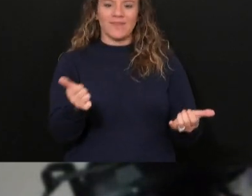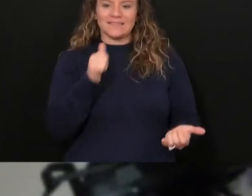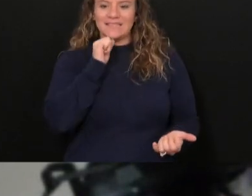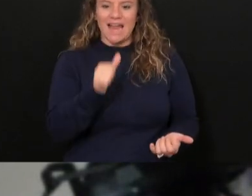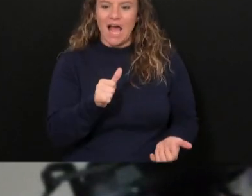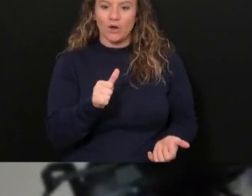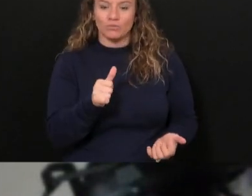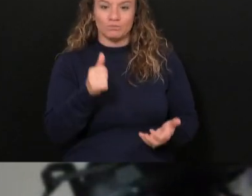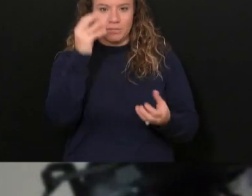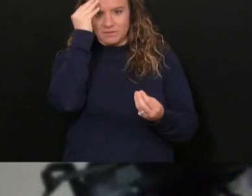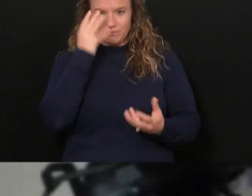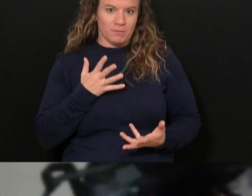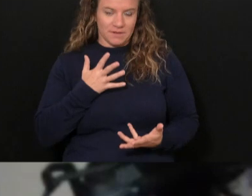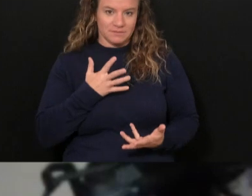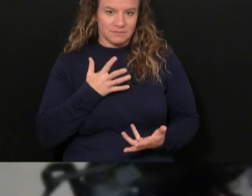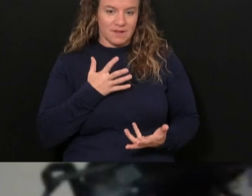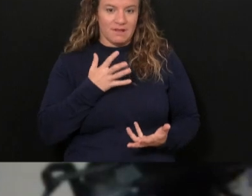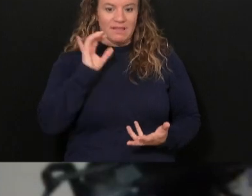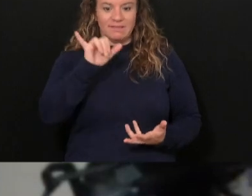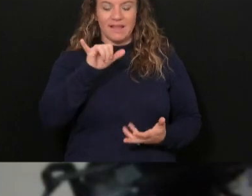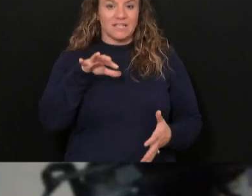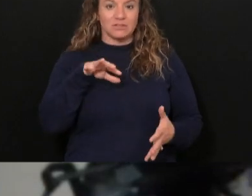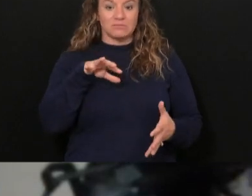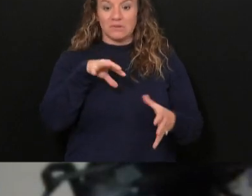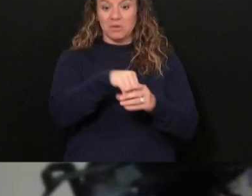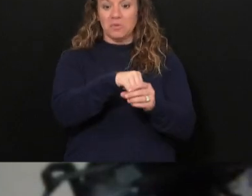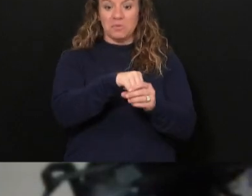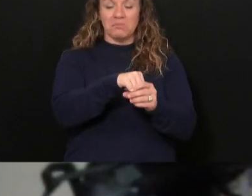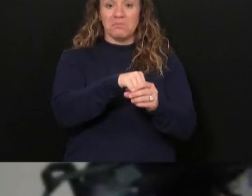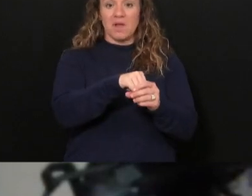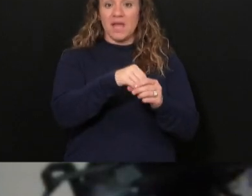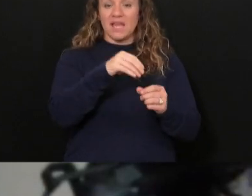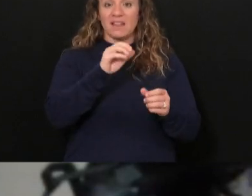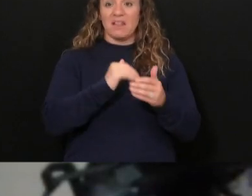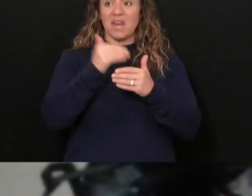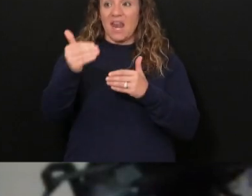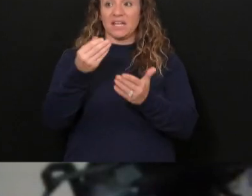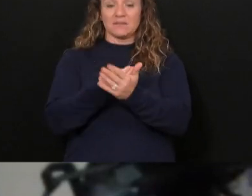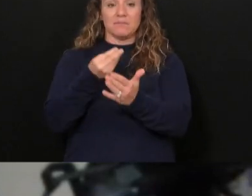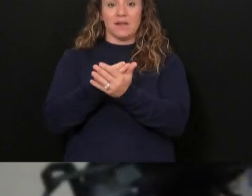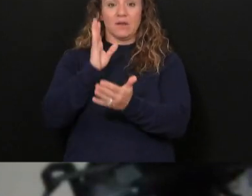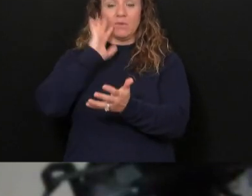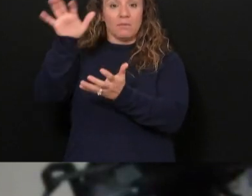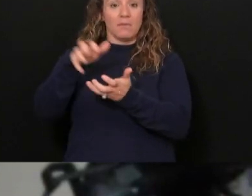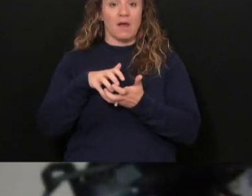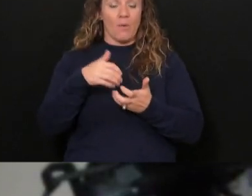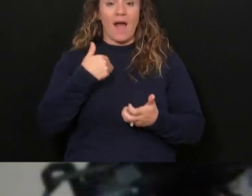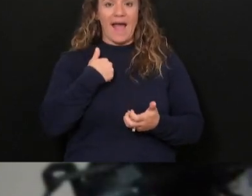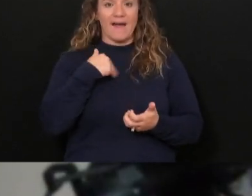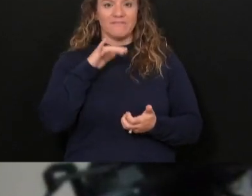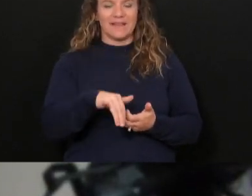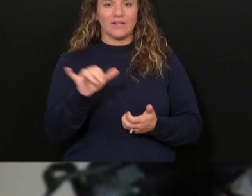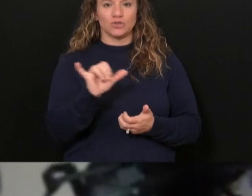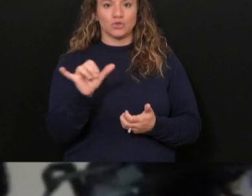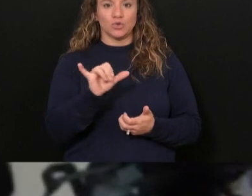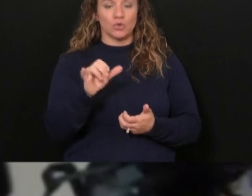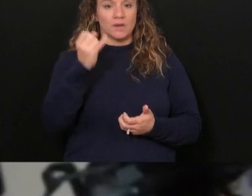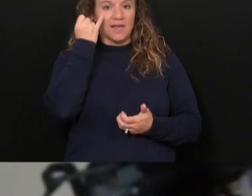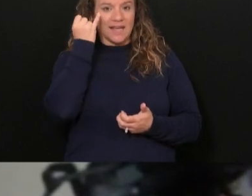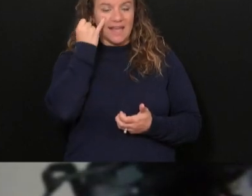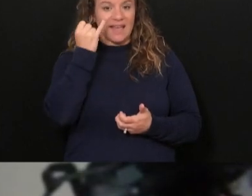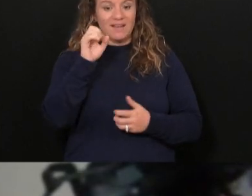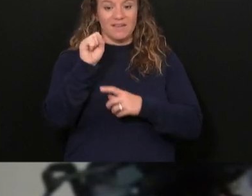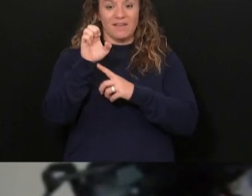cards, including it doesn't look like the next package that comes out will have that either, if Senate Majority Leader